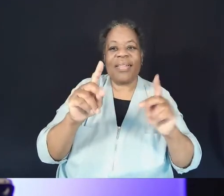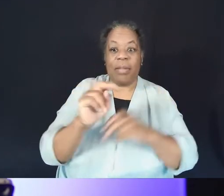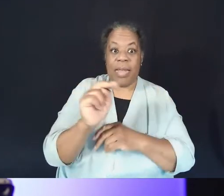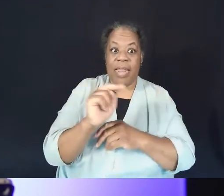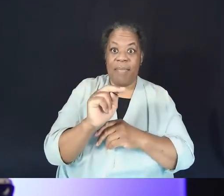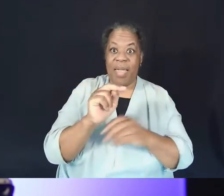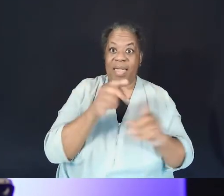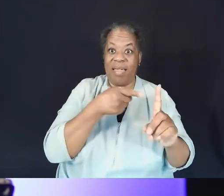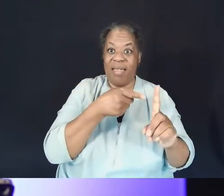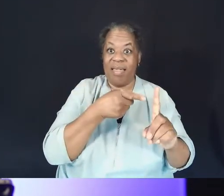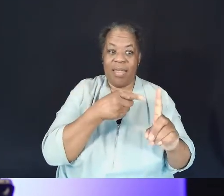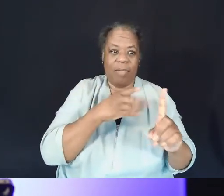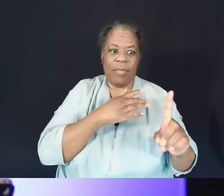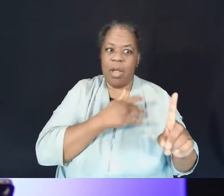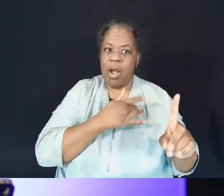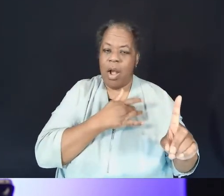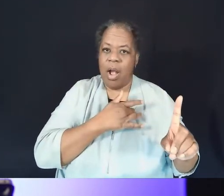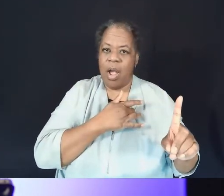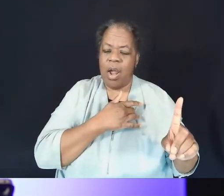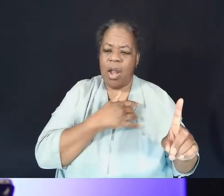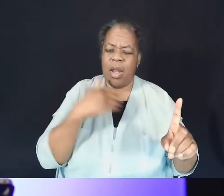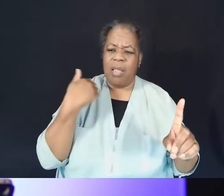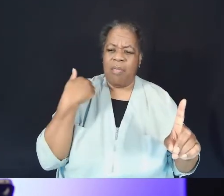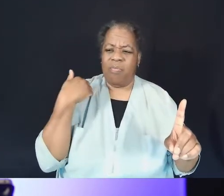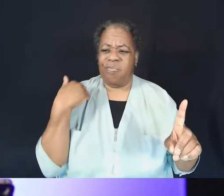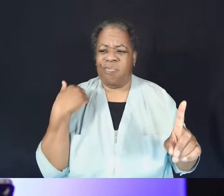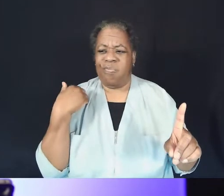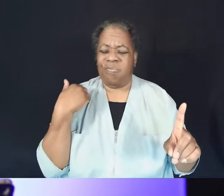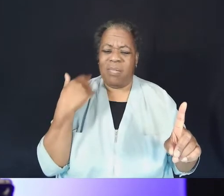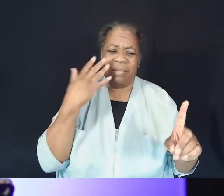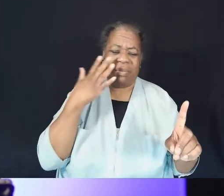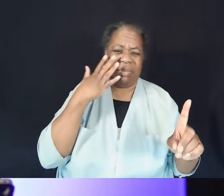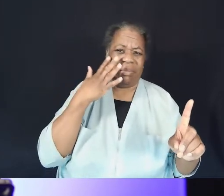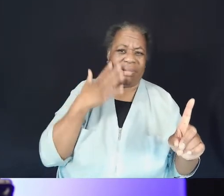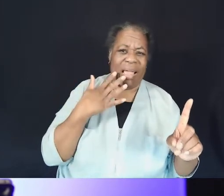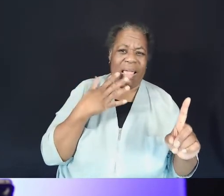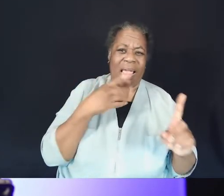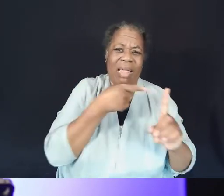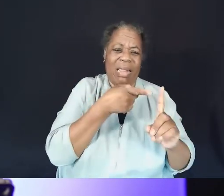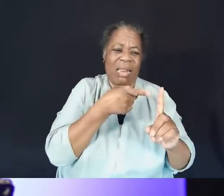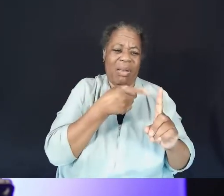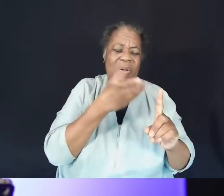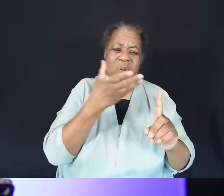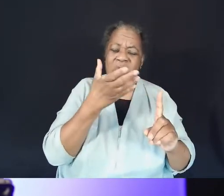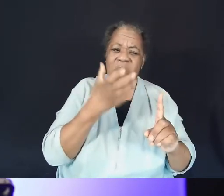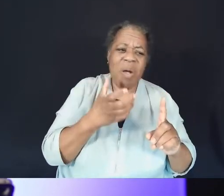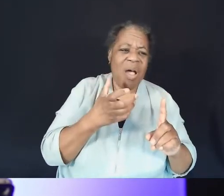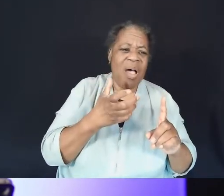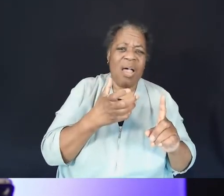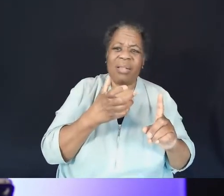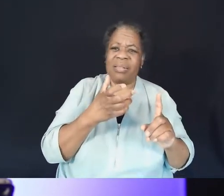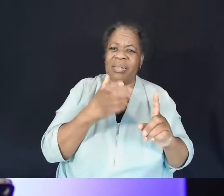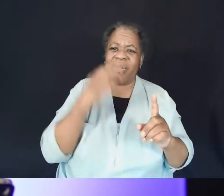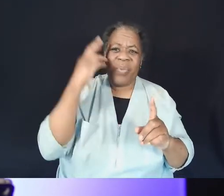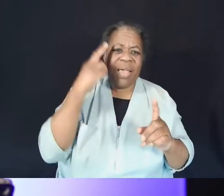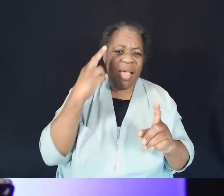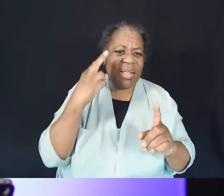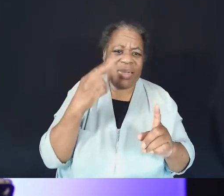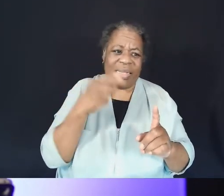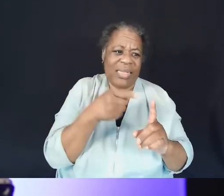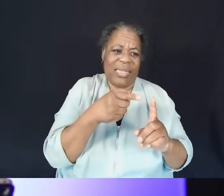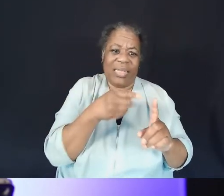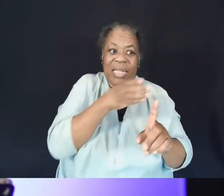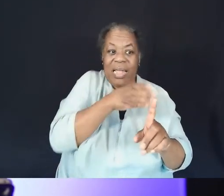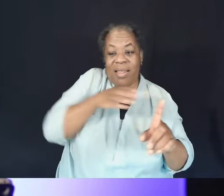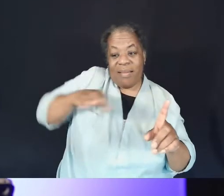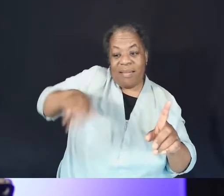His heart is burdened. He is sad and he is longing for a reality that he has never actually experienced. And